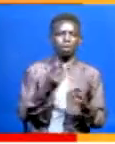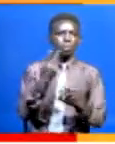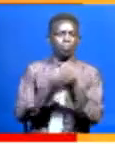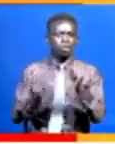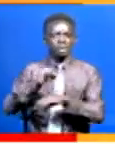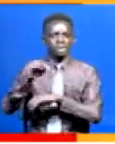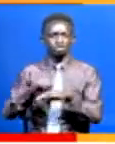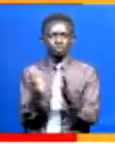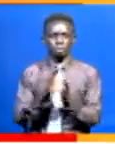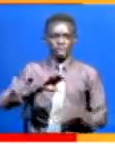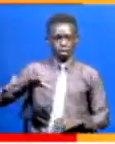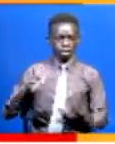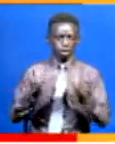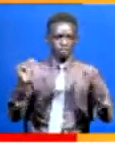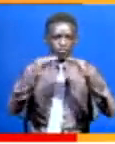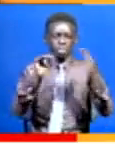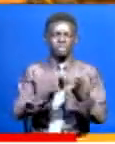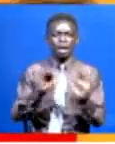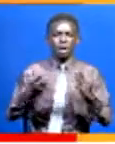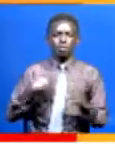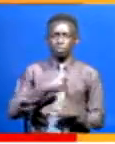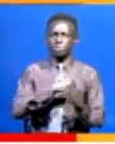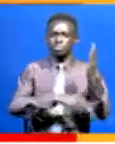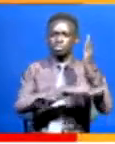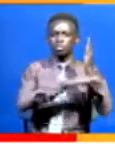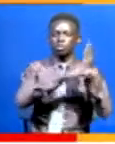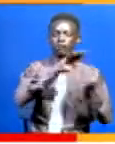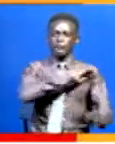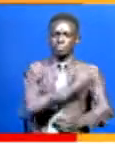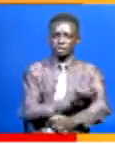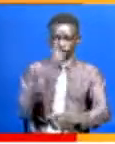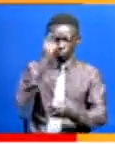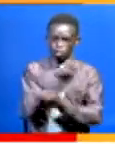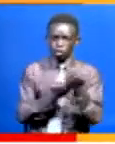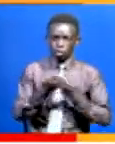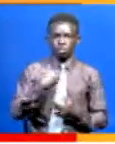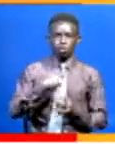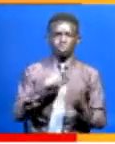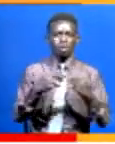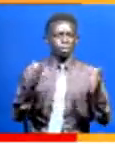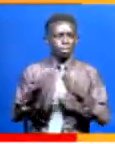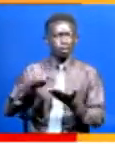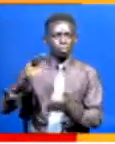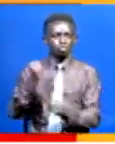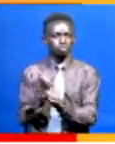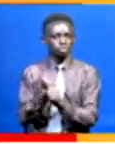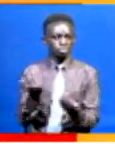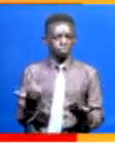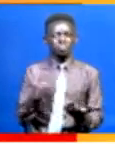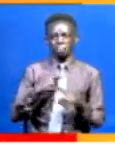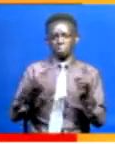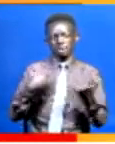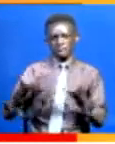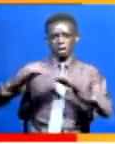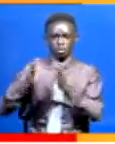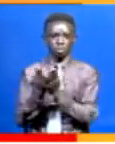that's how we improve the productive capacity of the economy, so that we can create more jobs and the economy grows. But I agree with you, for now, that balance is